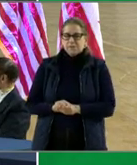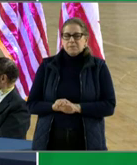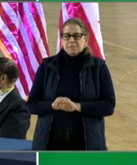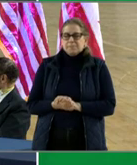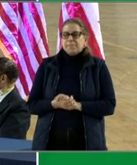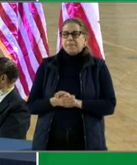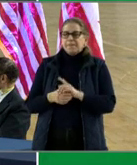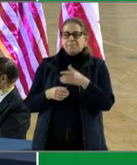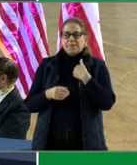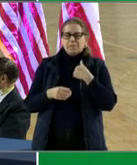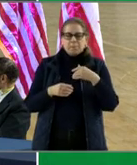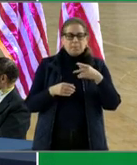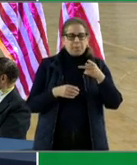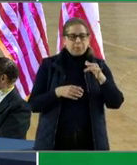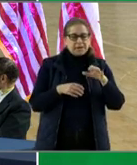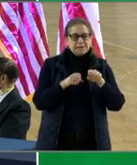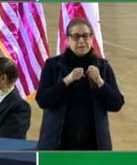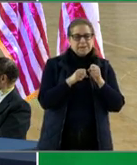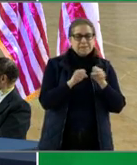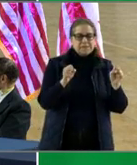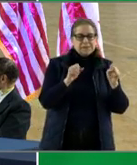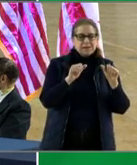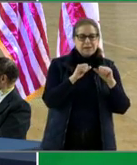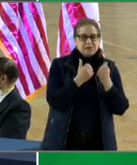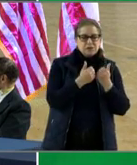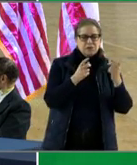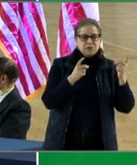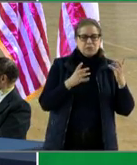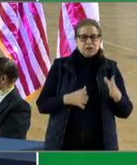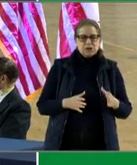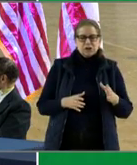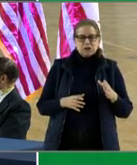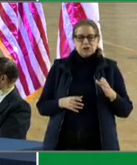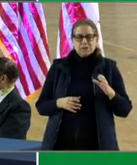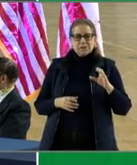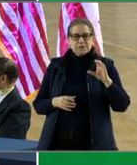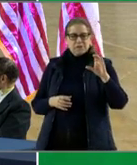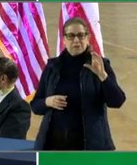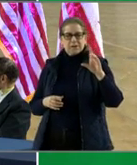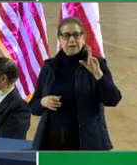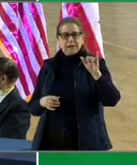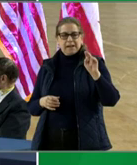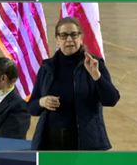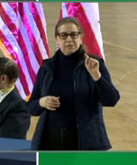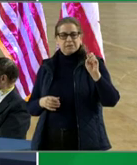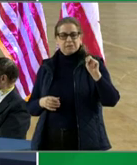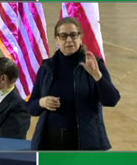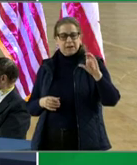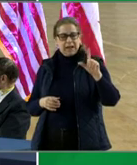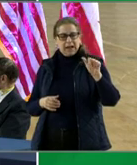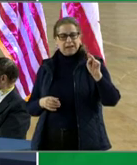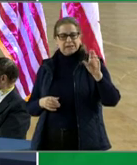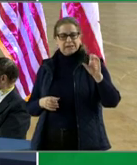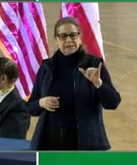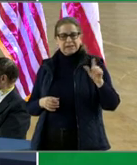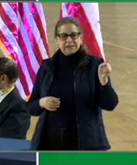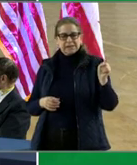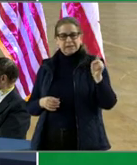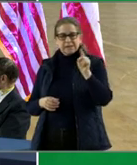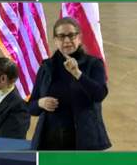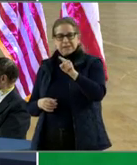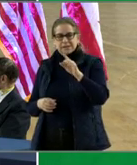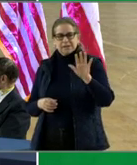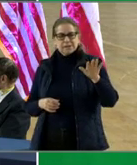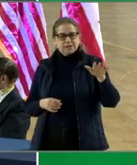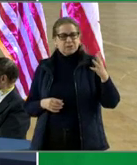And Director Clinton Lacey is attempting to move as many of the kids. I think they probably had less than 20 kids